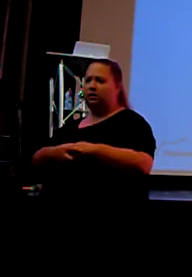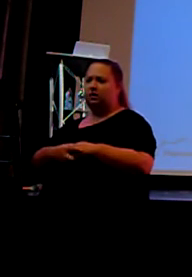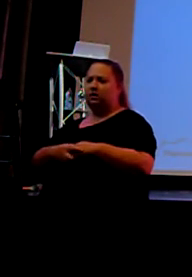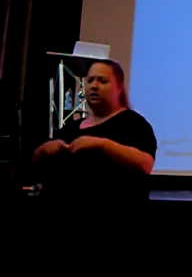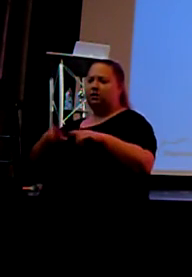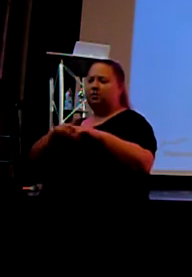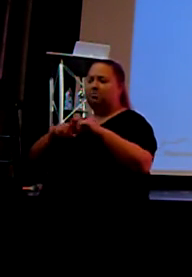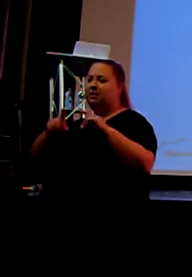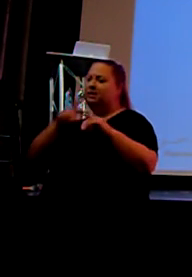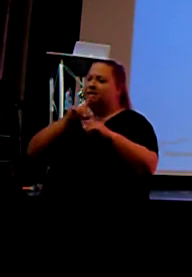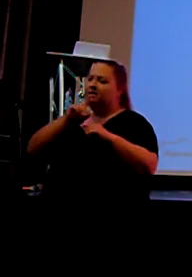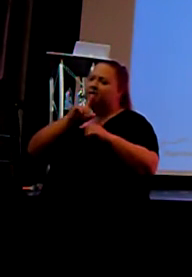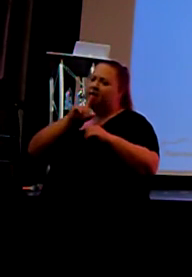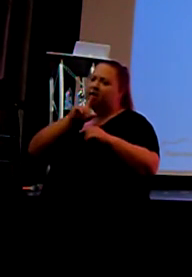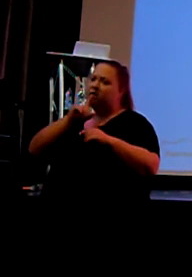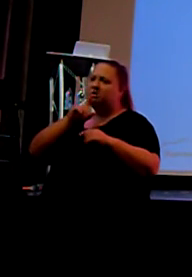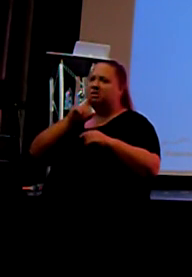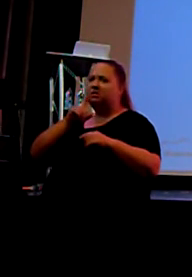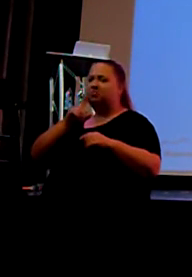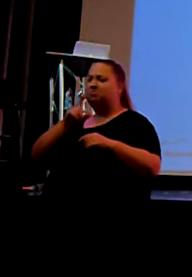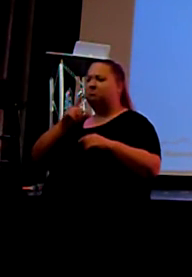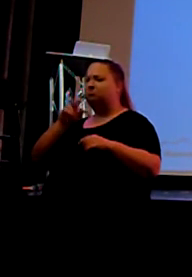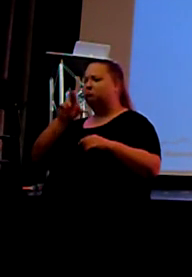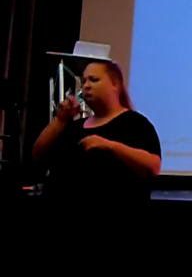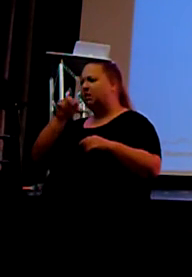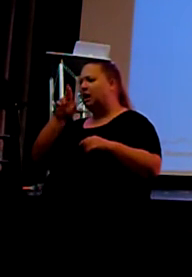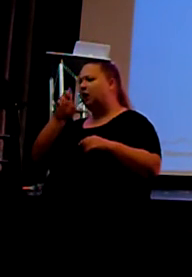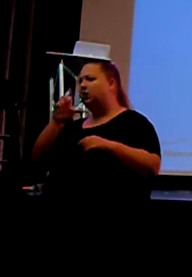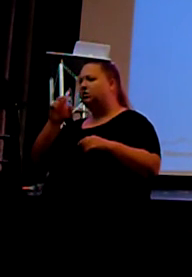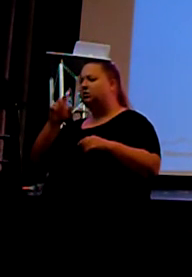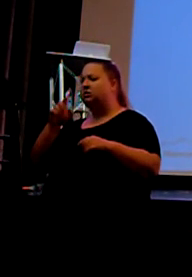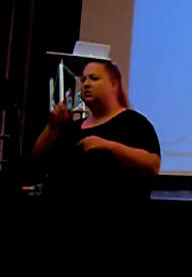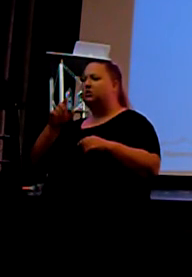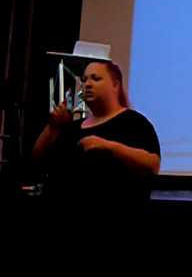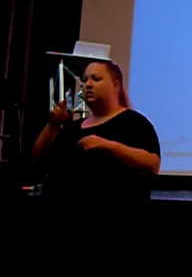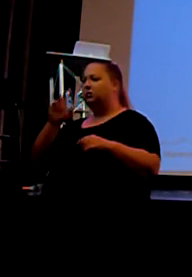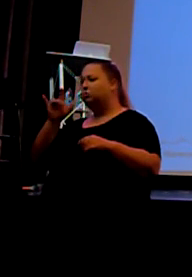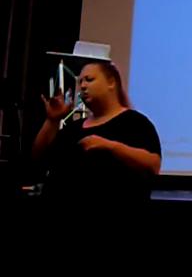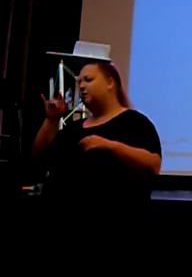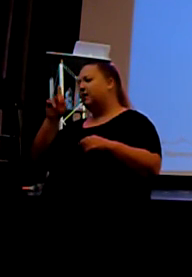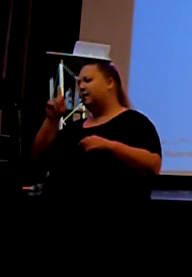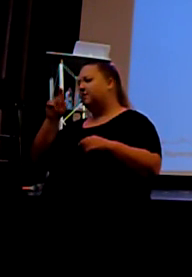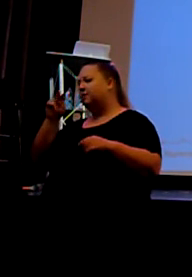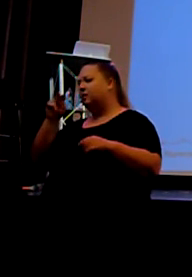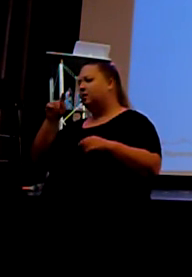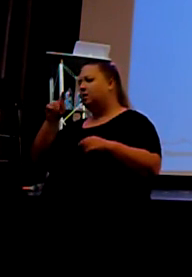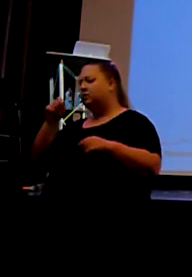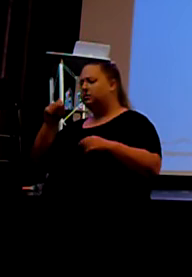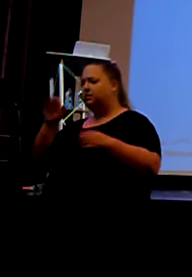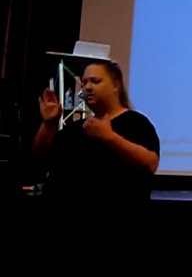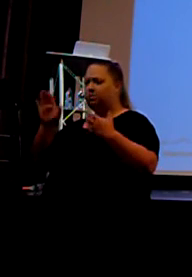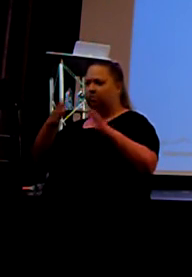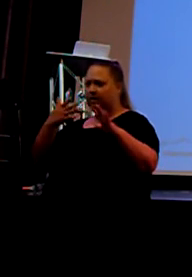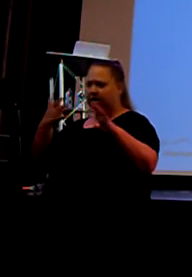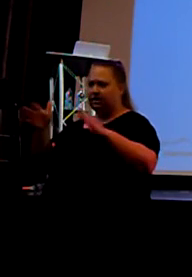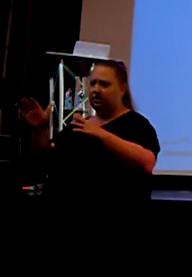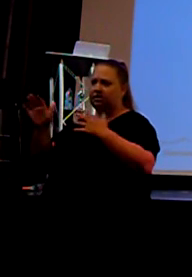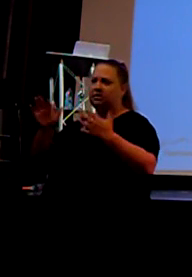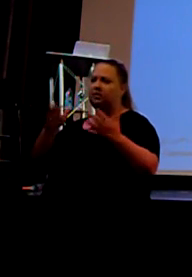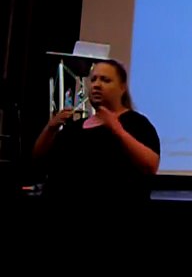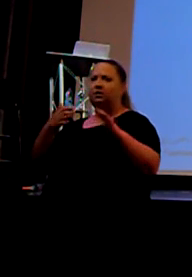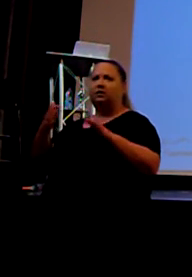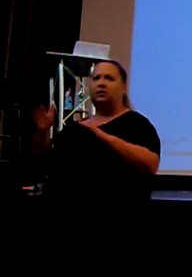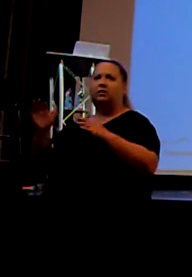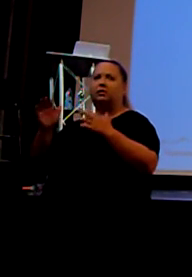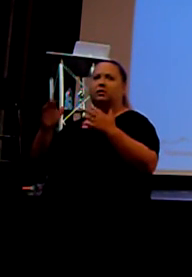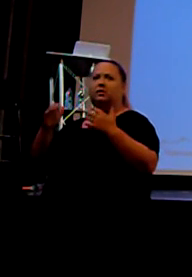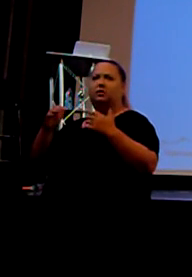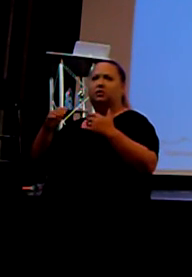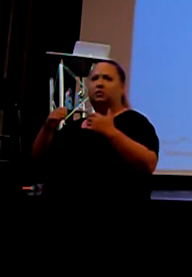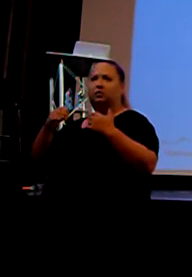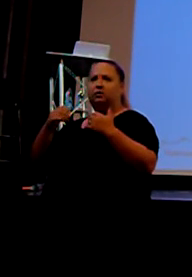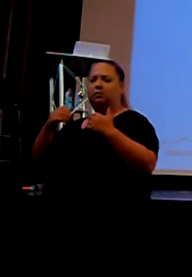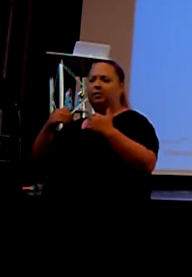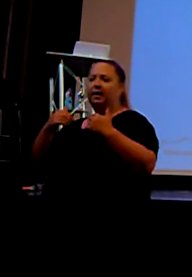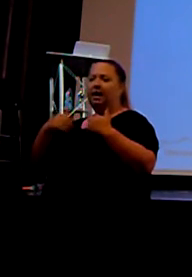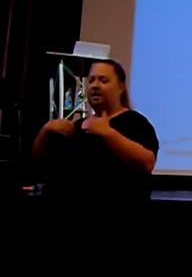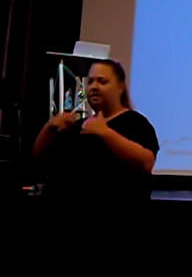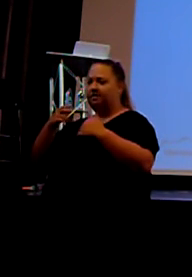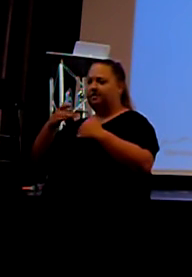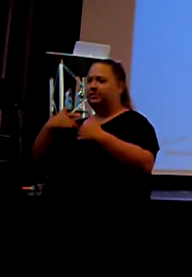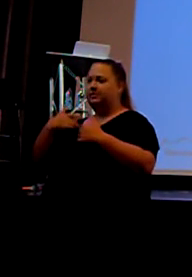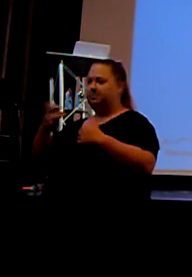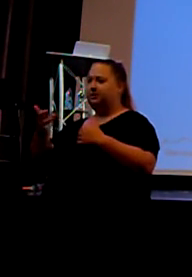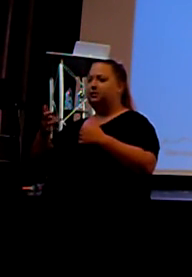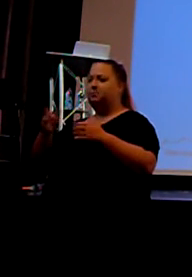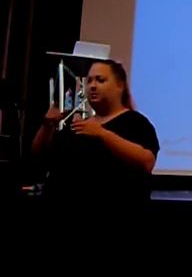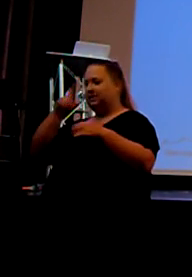very seldom. 25 knots of wind we have quite regularly in Civitavecchia, which is just a few hours south, because it is so